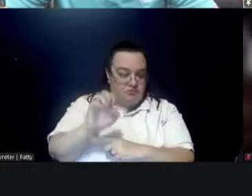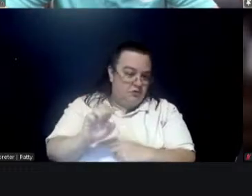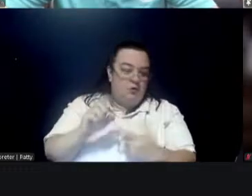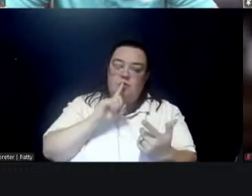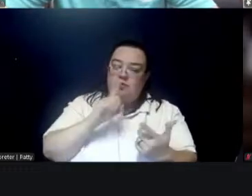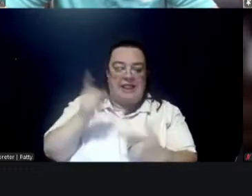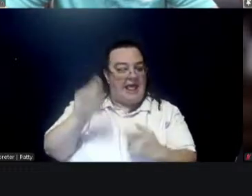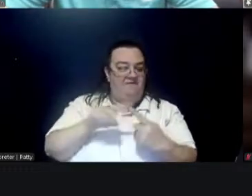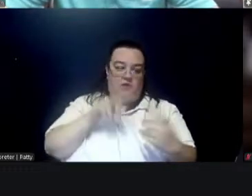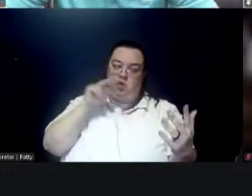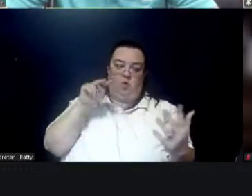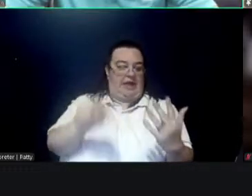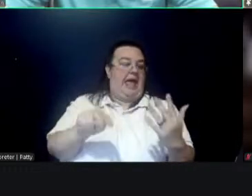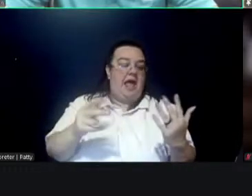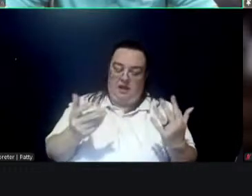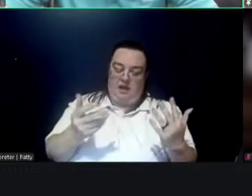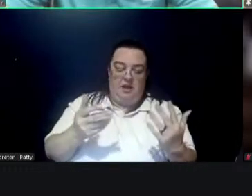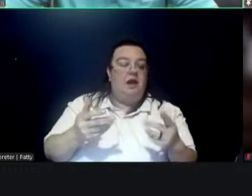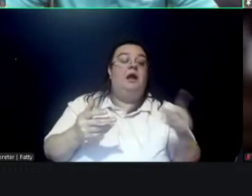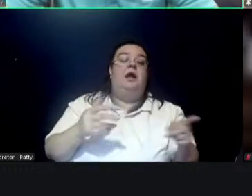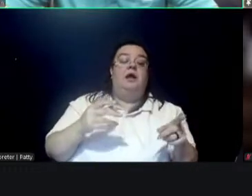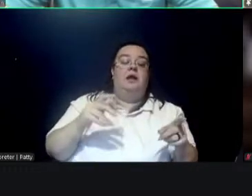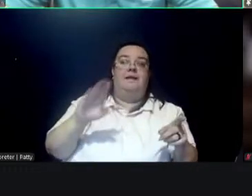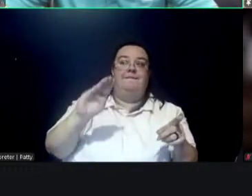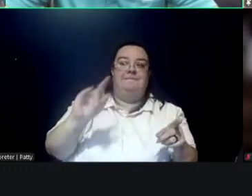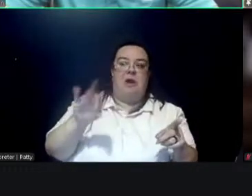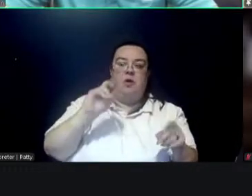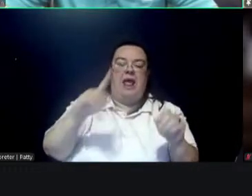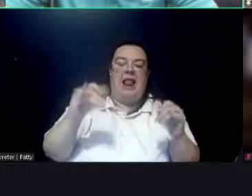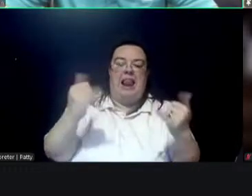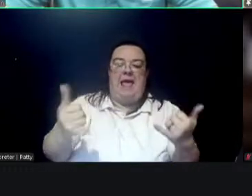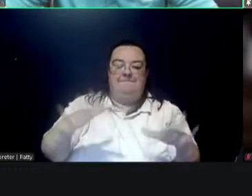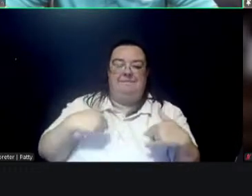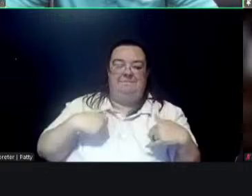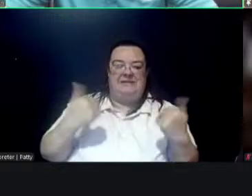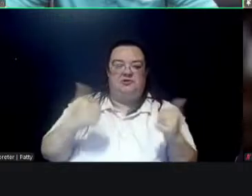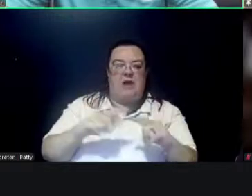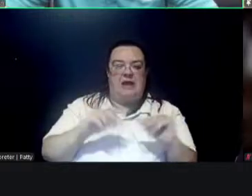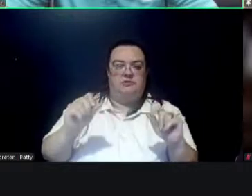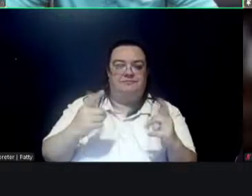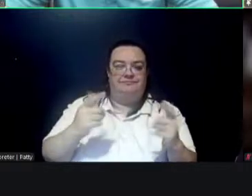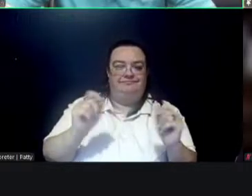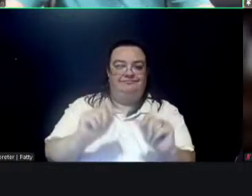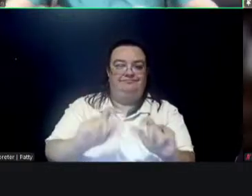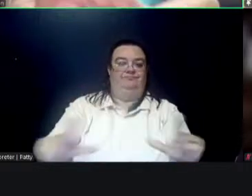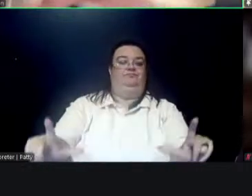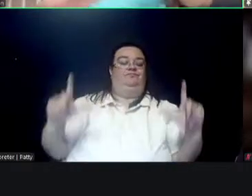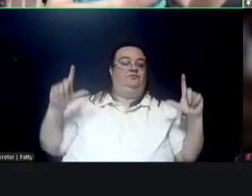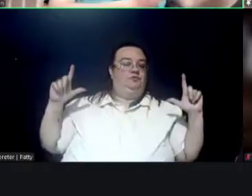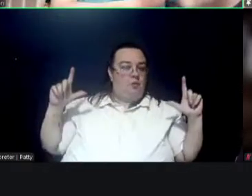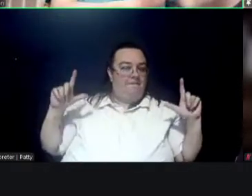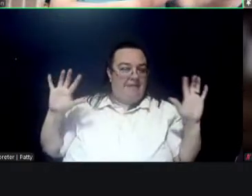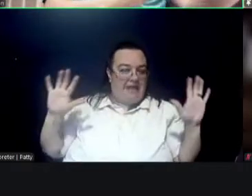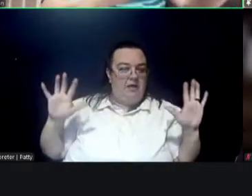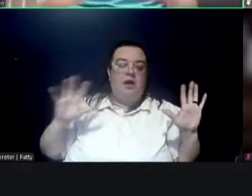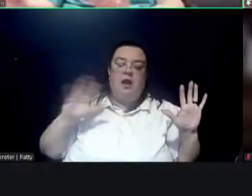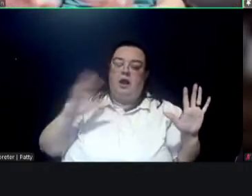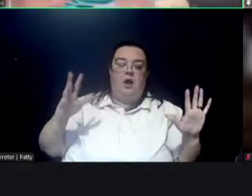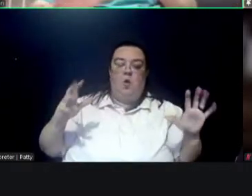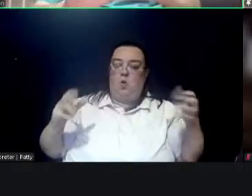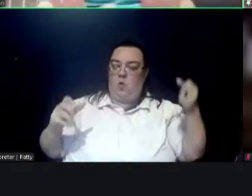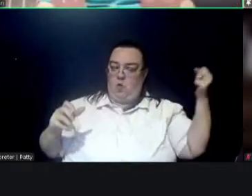at. So let me zoom out for a minute and ask, okay, putting aside